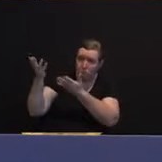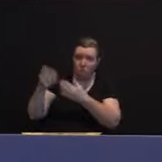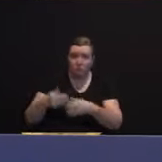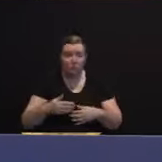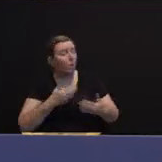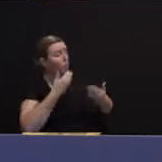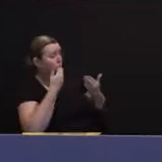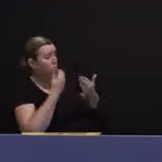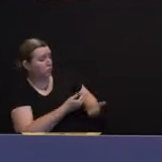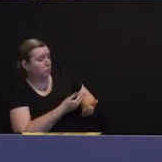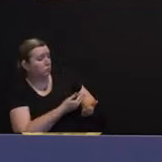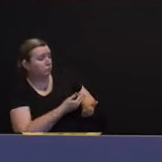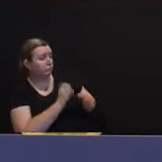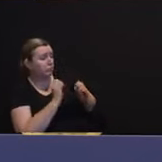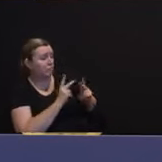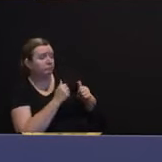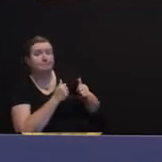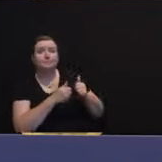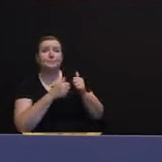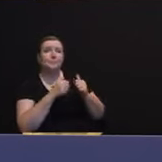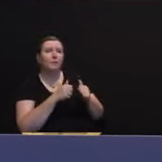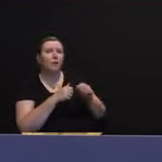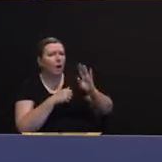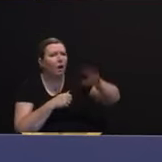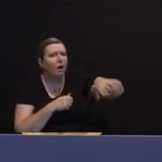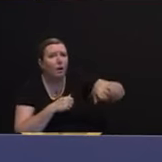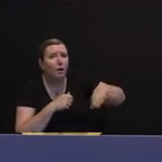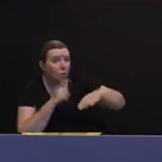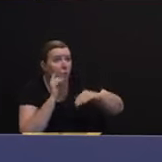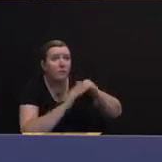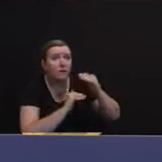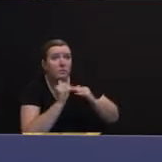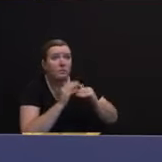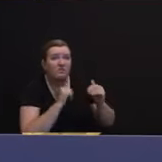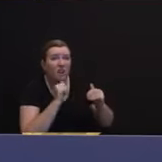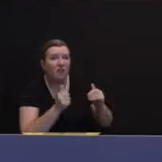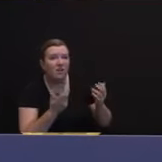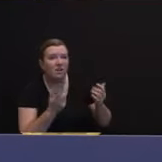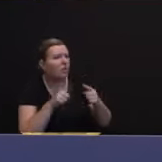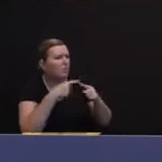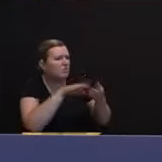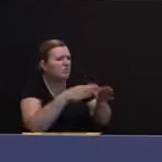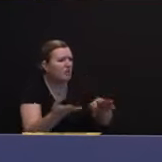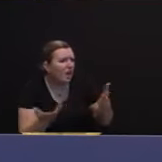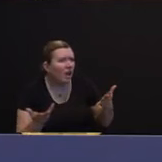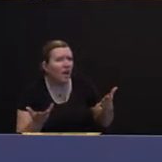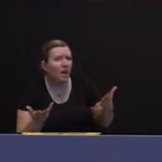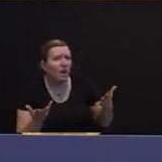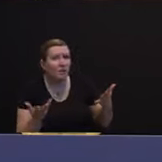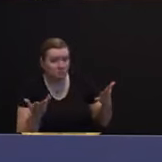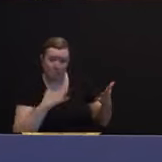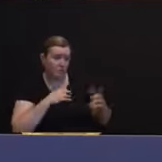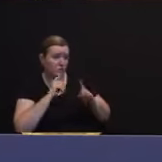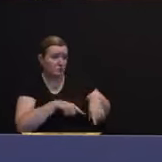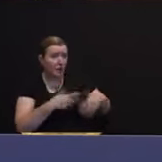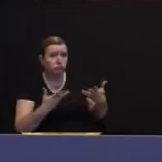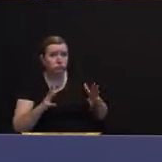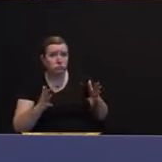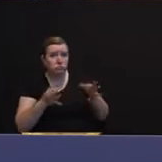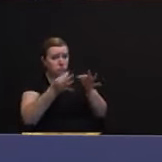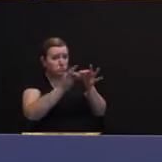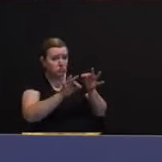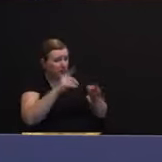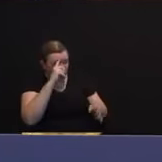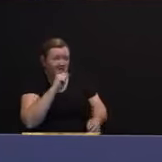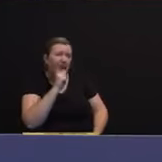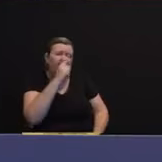really uncomfortable and annoying? When you die. That's my answer. And this is not a forever and for always.